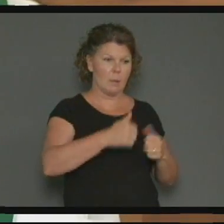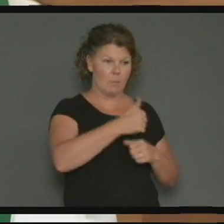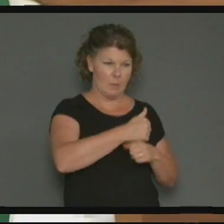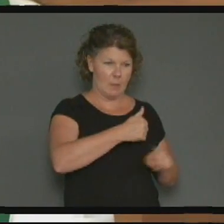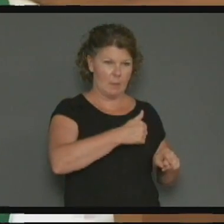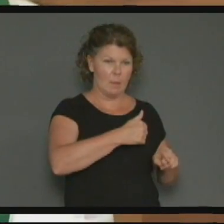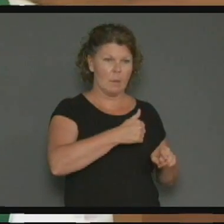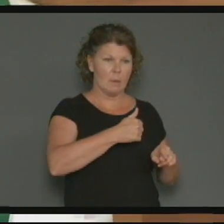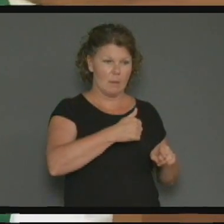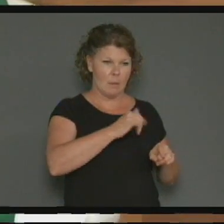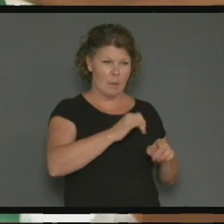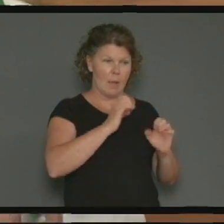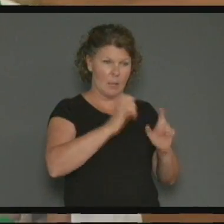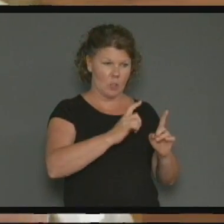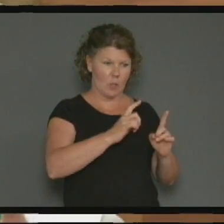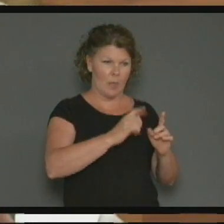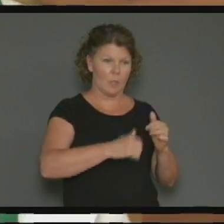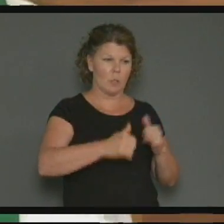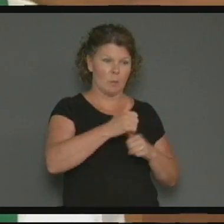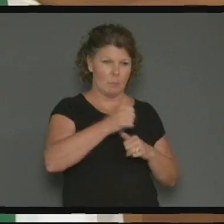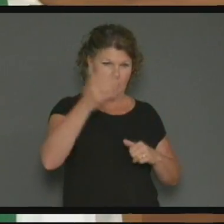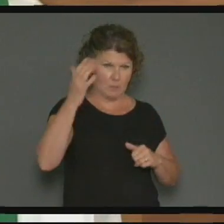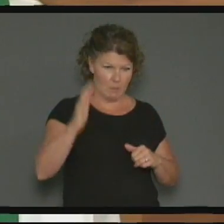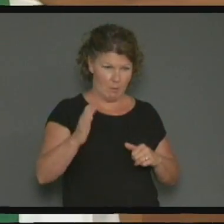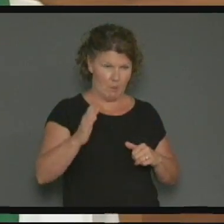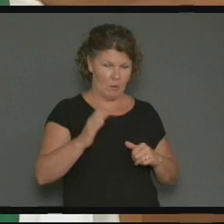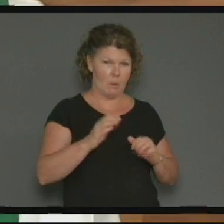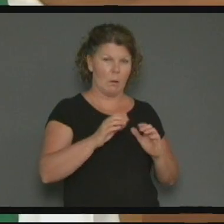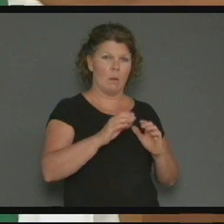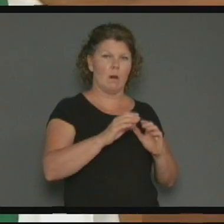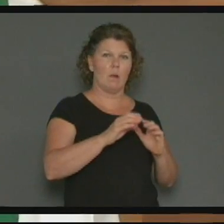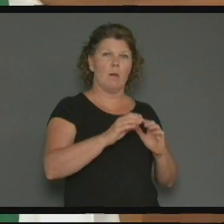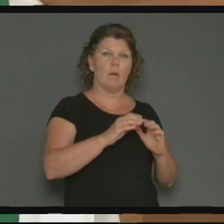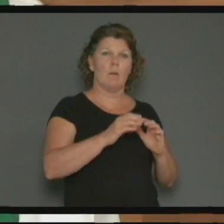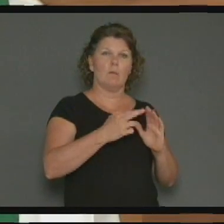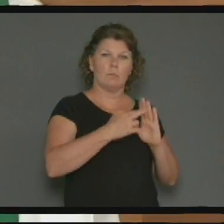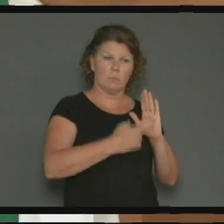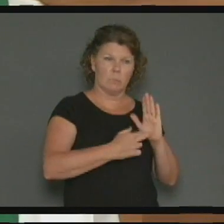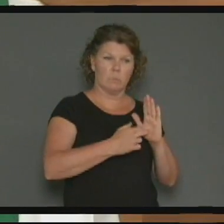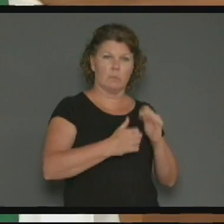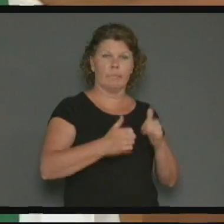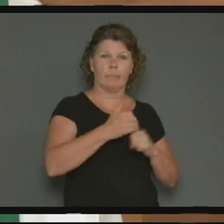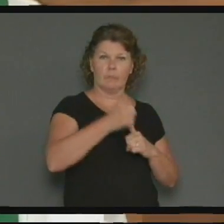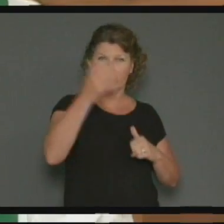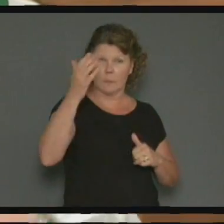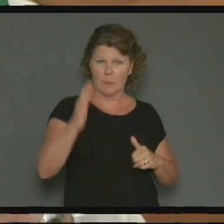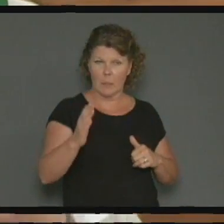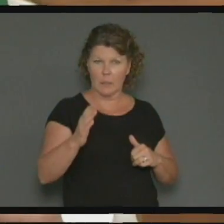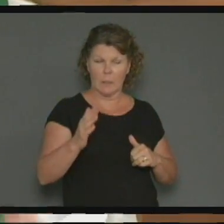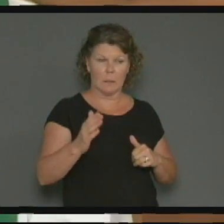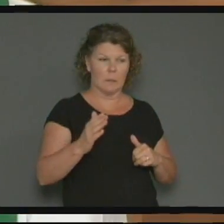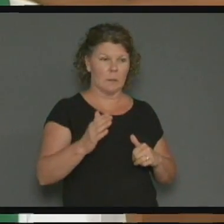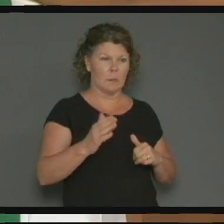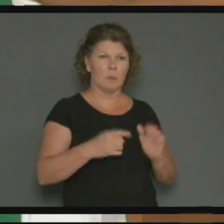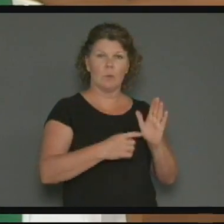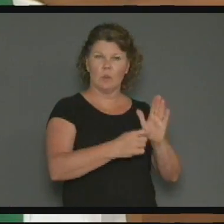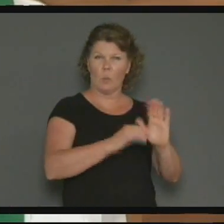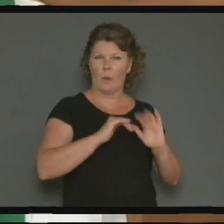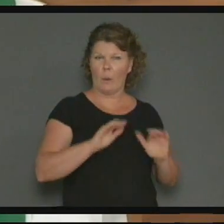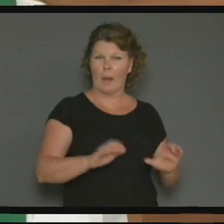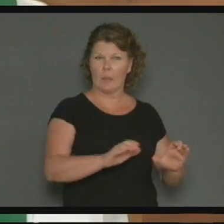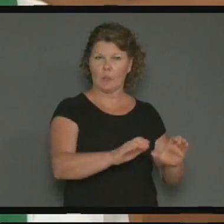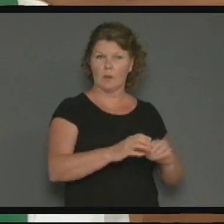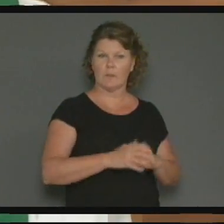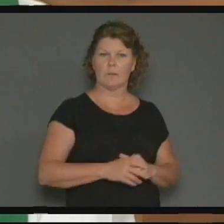education is more important, that our constitution is more important. And we show it by our